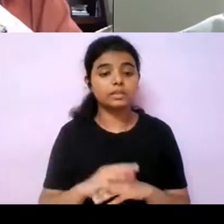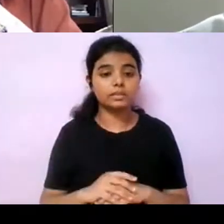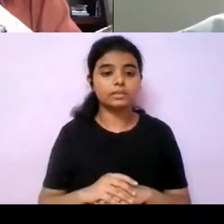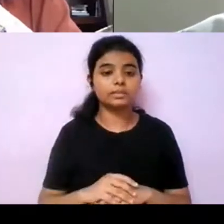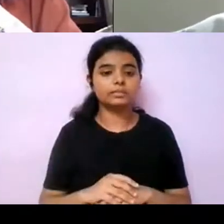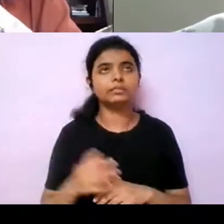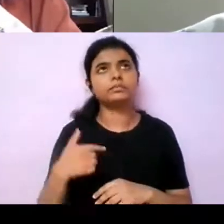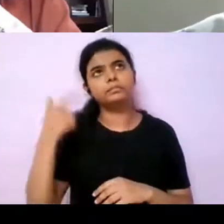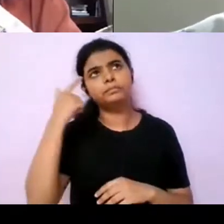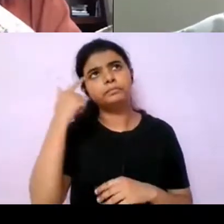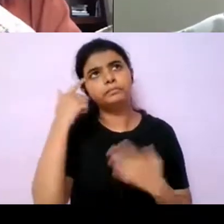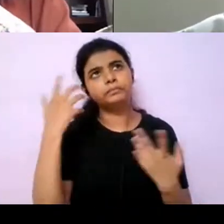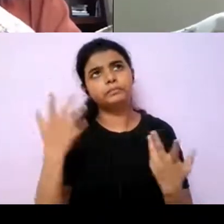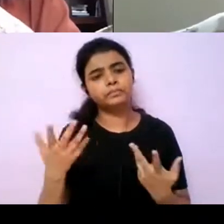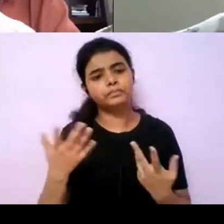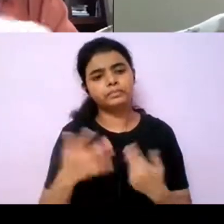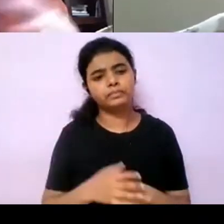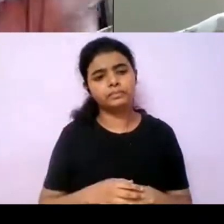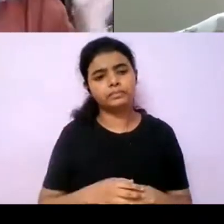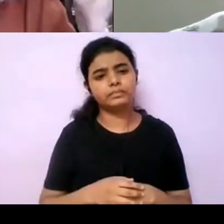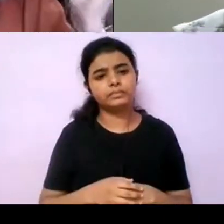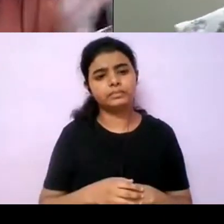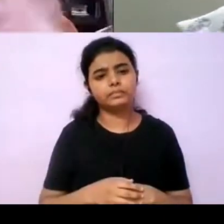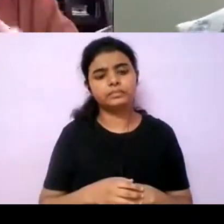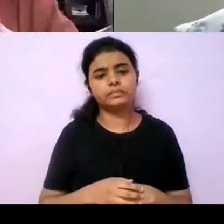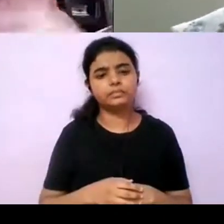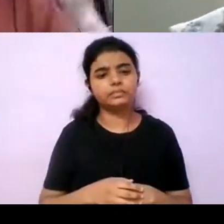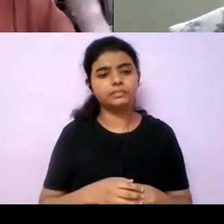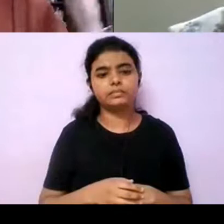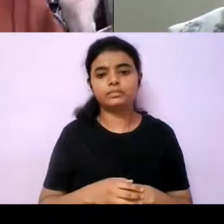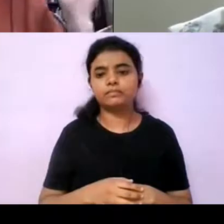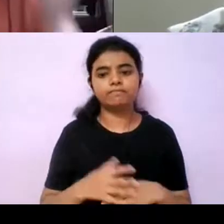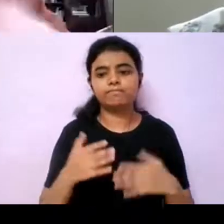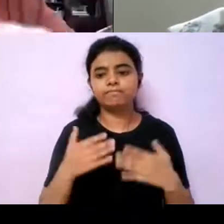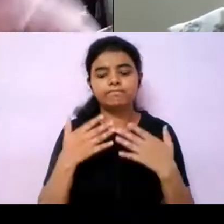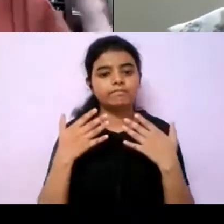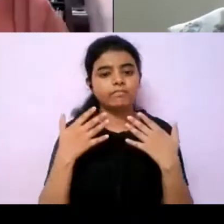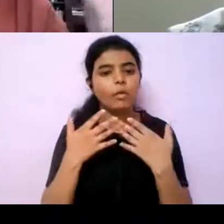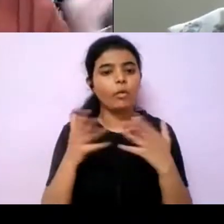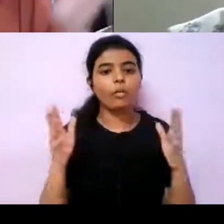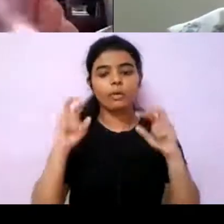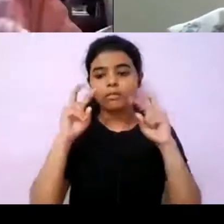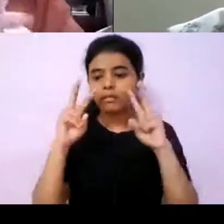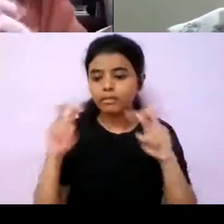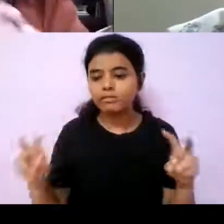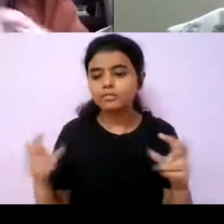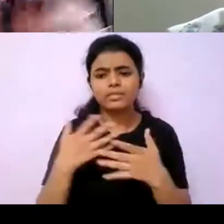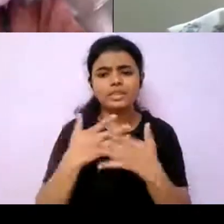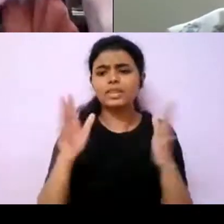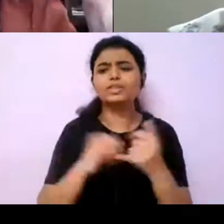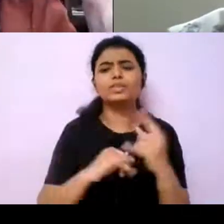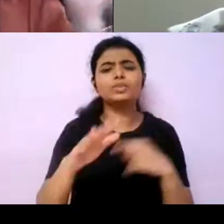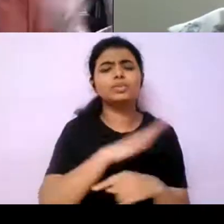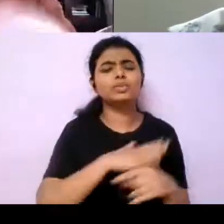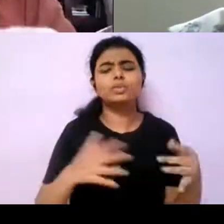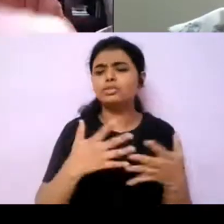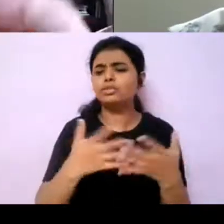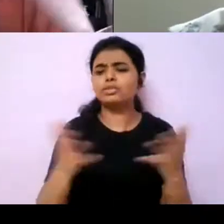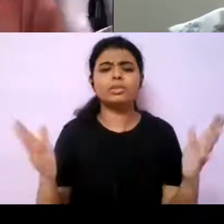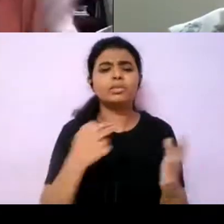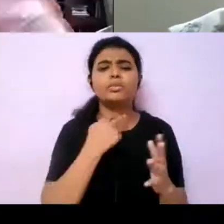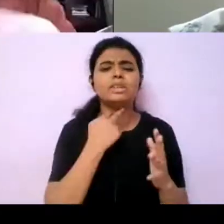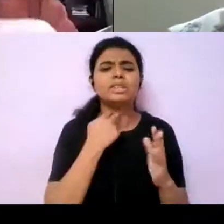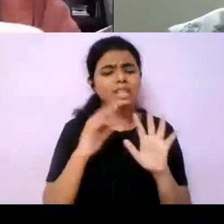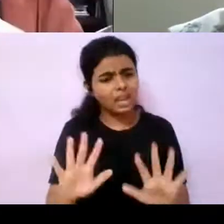I think just taking, exposing them to vulnerable situations, taking risks, all